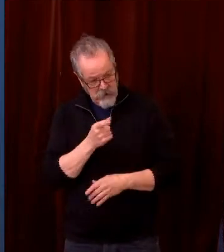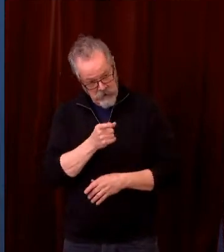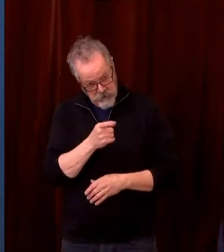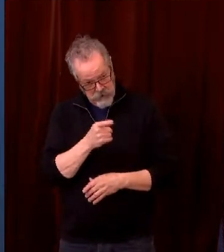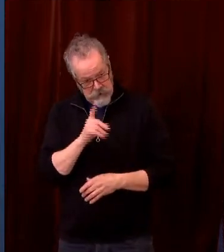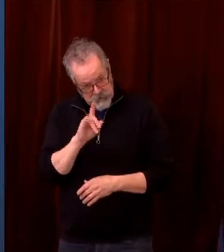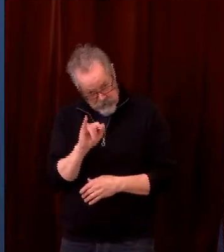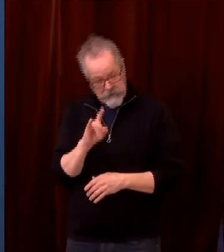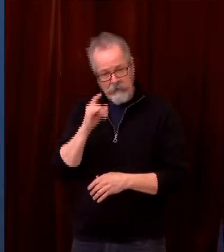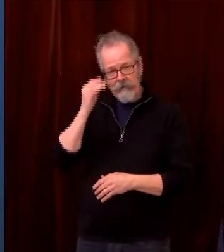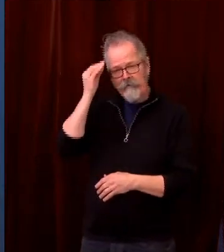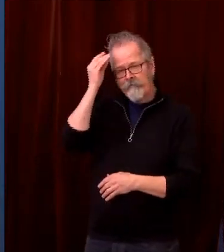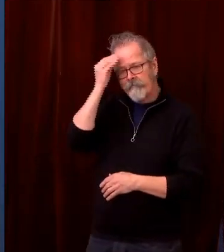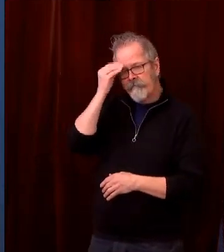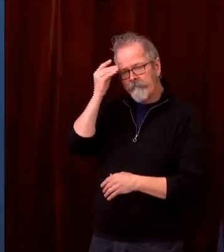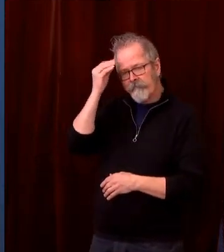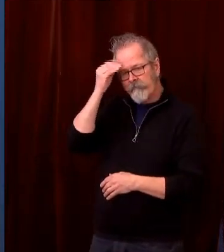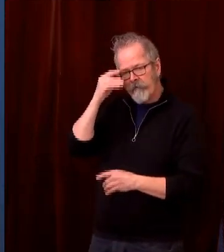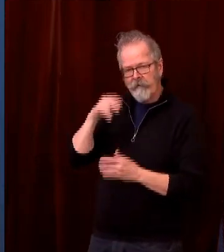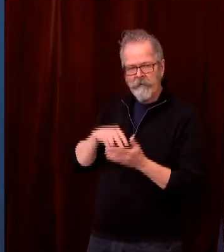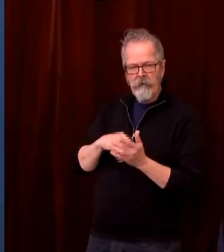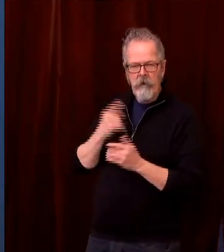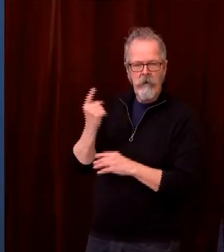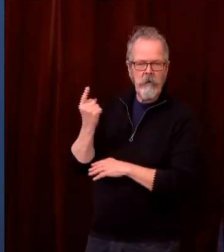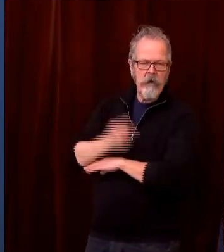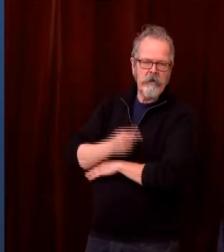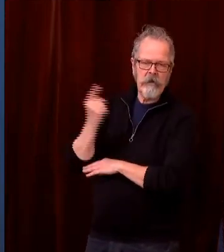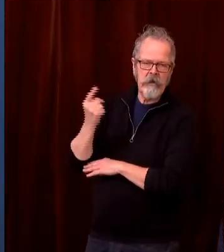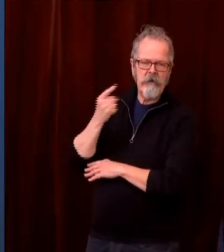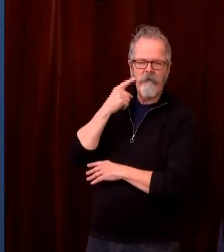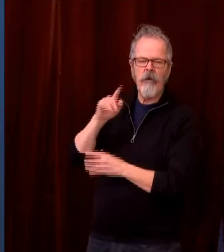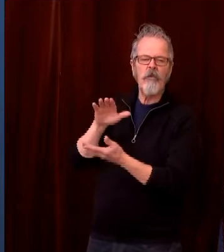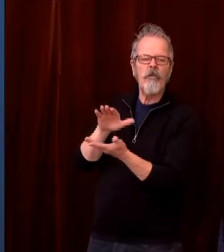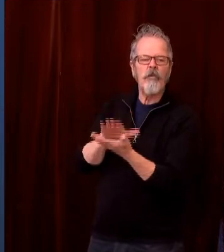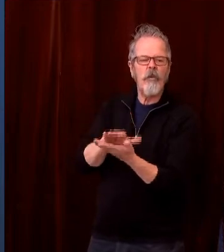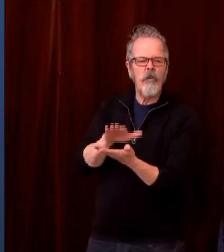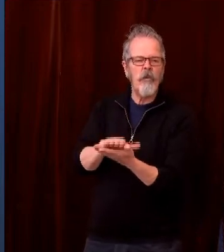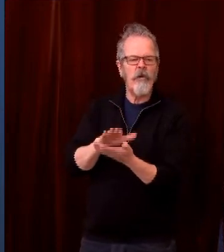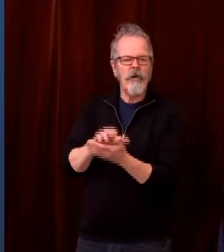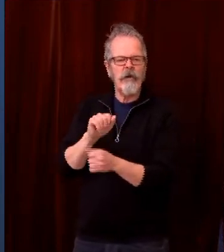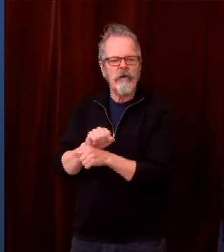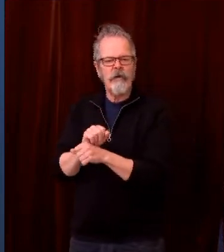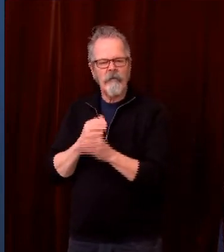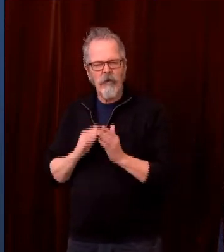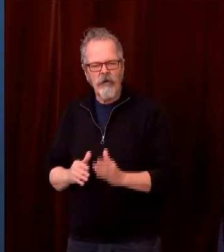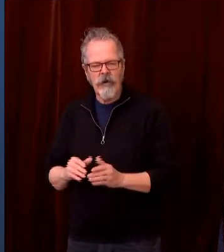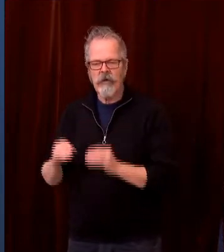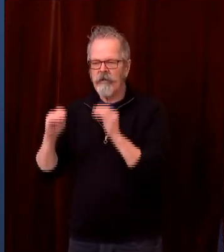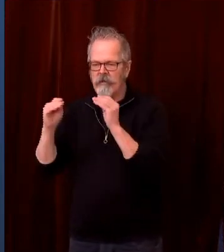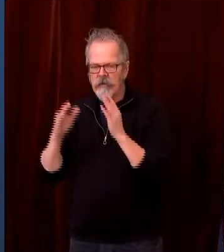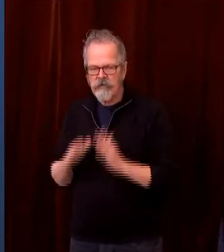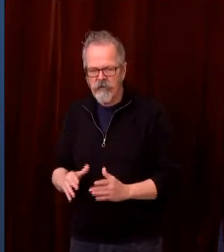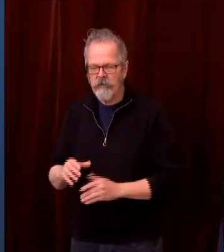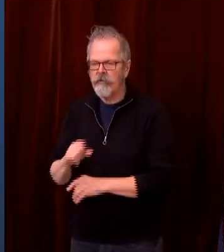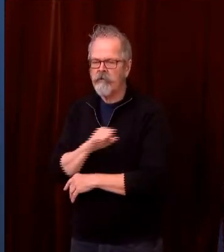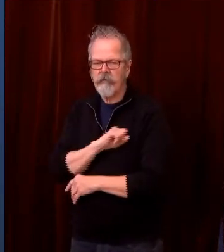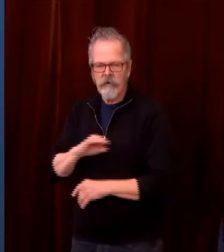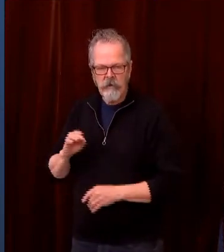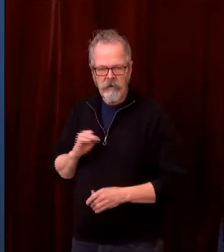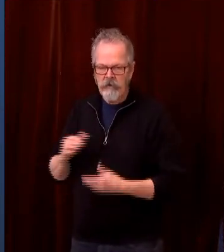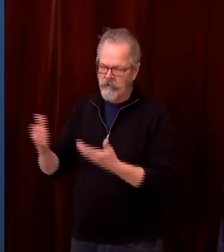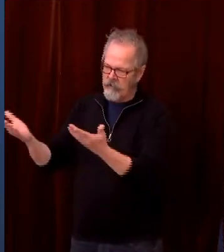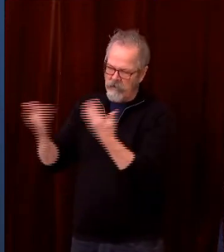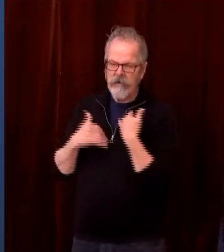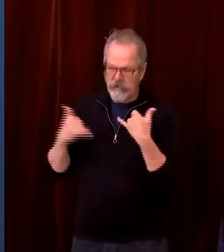have suggested, as a means of getting all students back in class faster by letting all teachers, regardless of